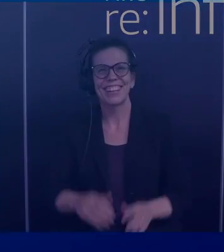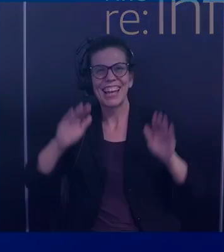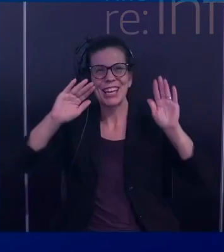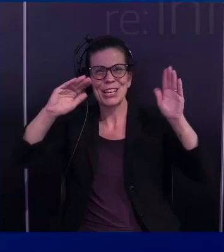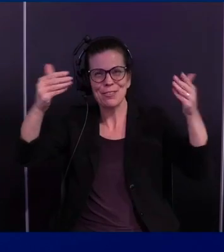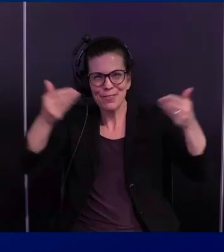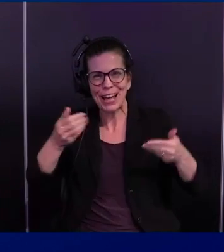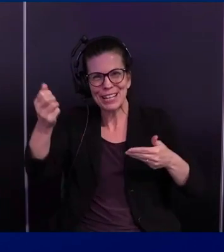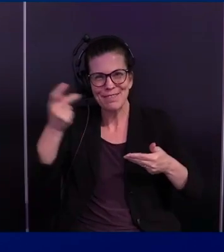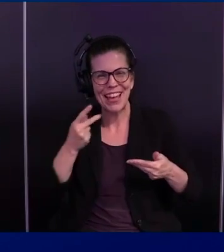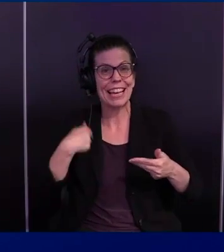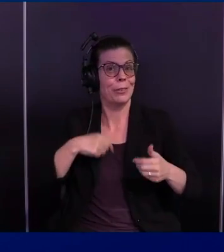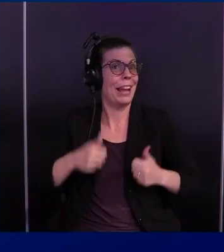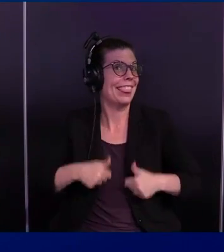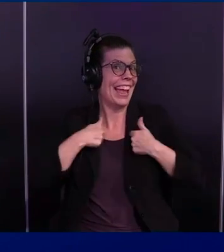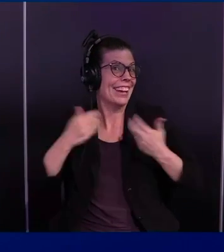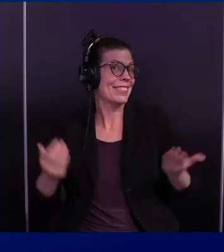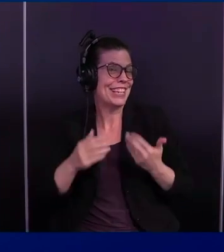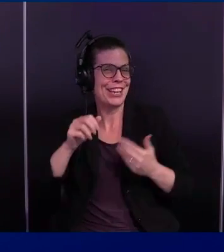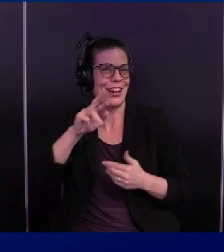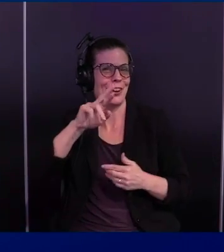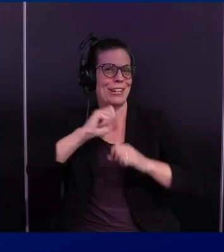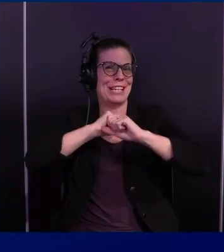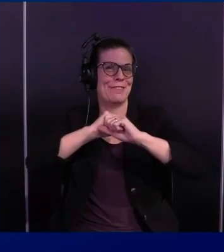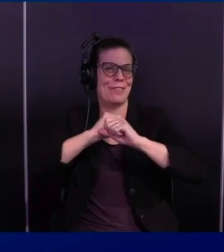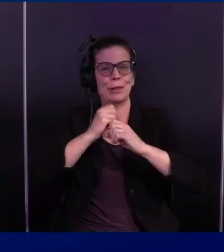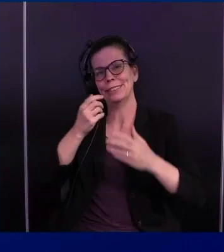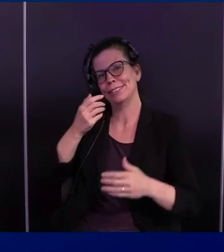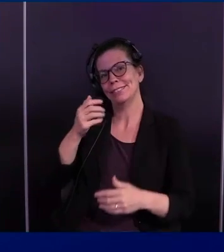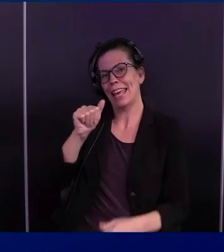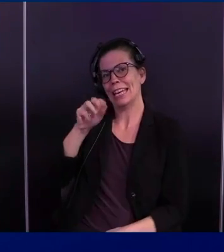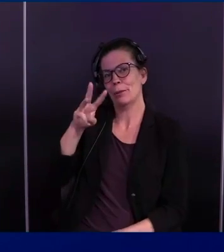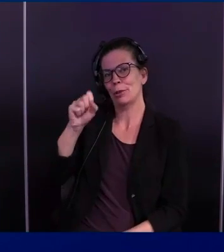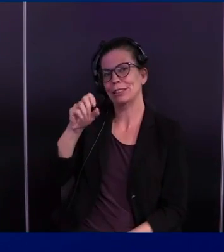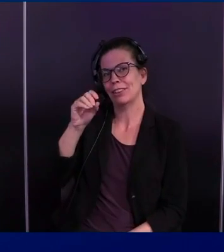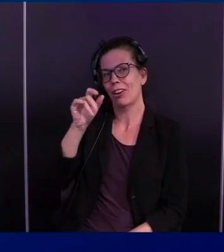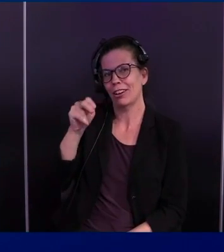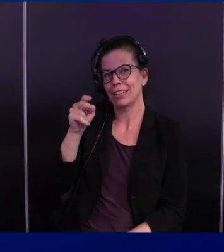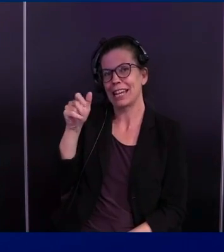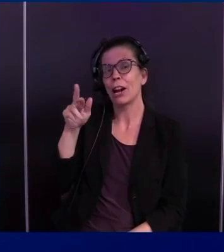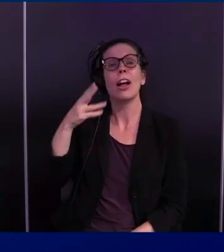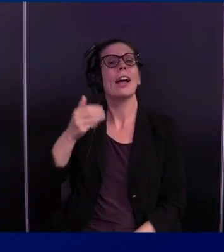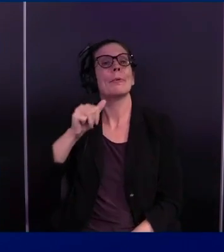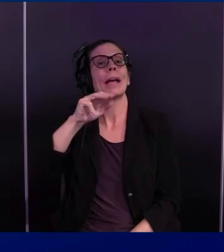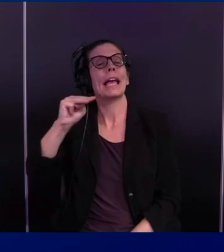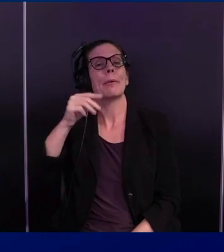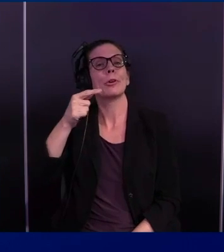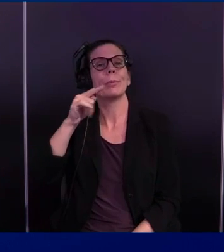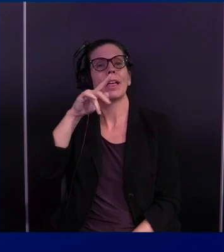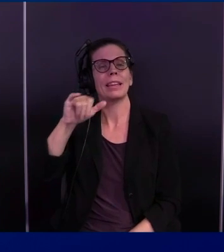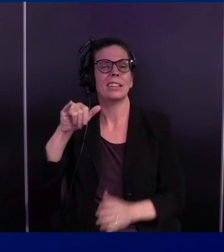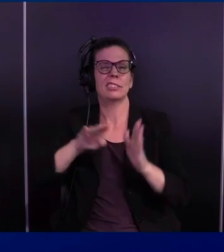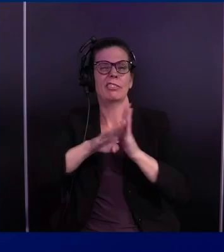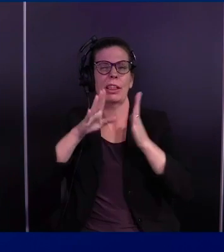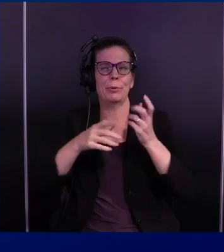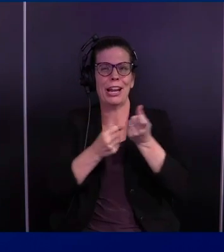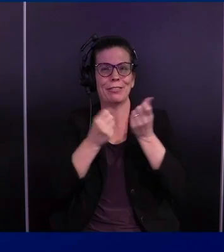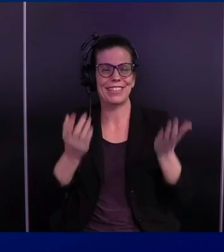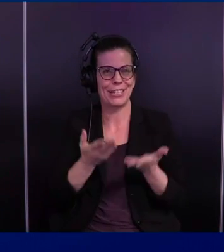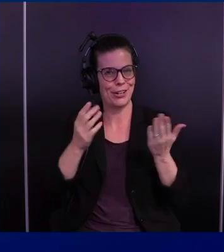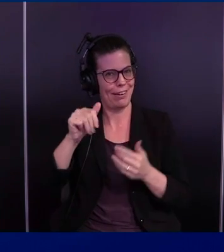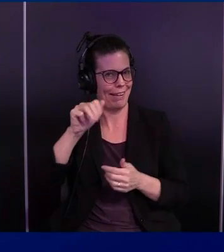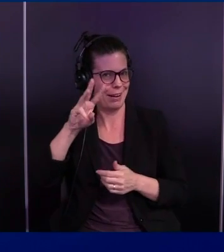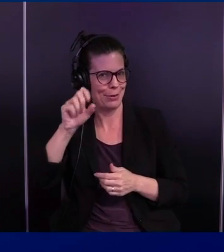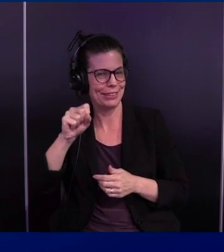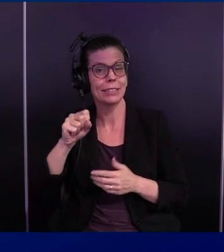Welcome back. We are live here at Reinforce. This is AWS On Air. I'm A.M. Grabelnia, developer advocate here at